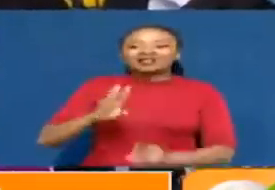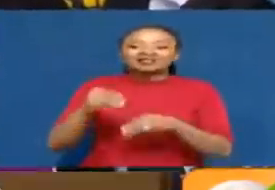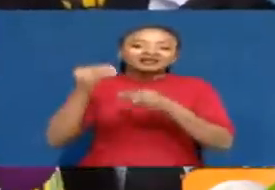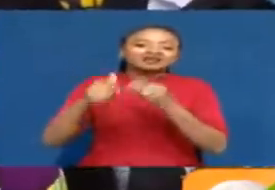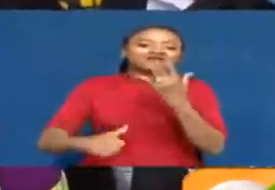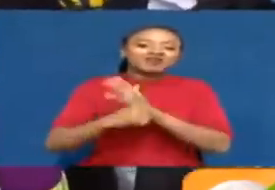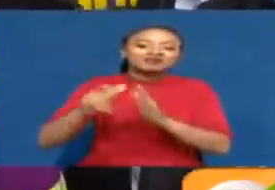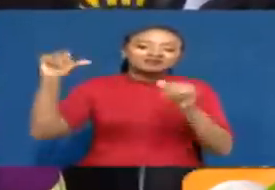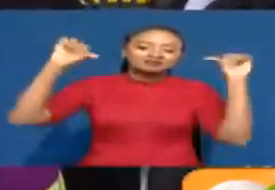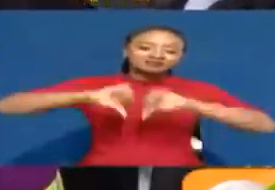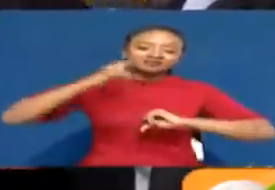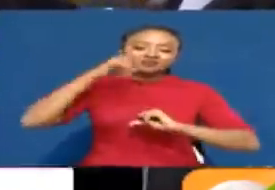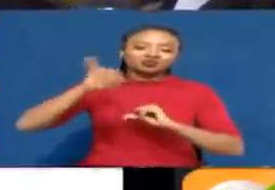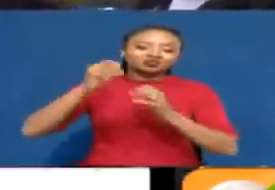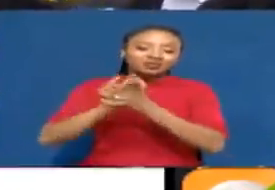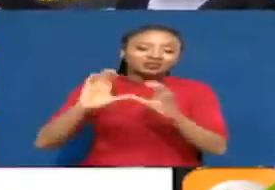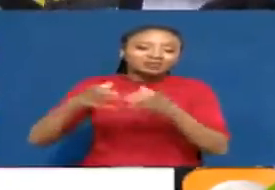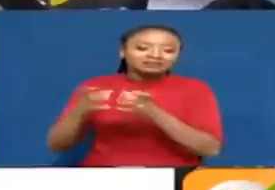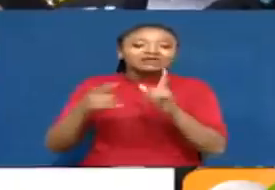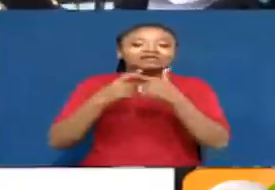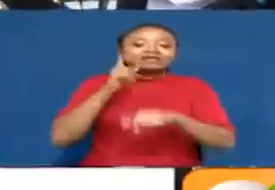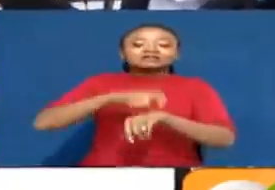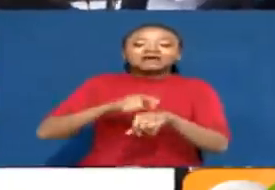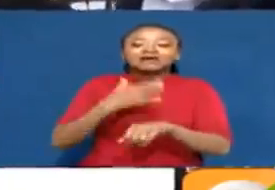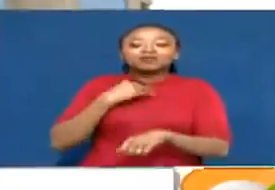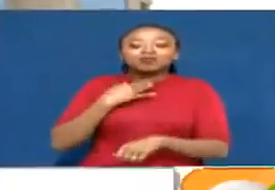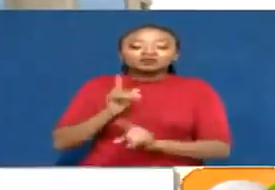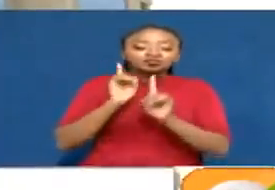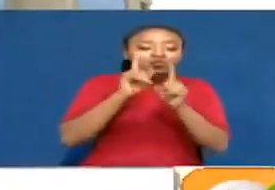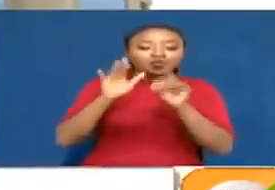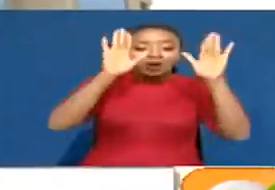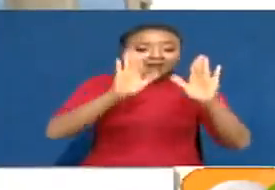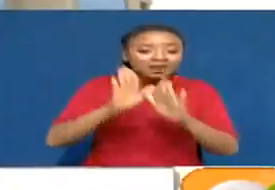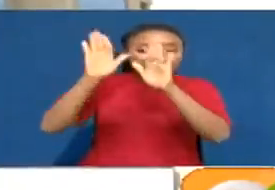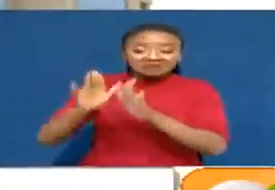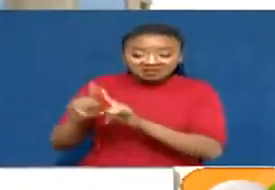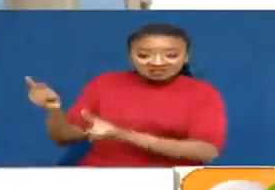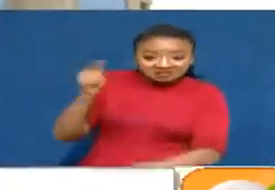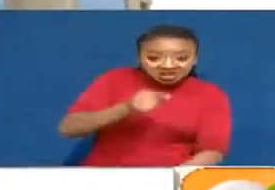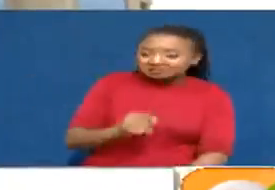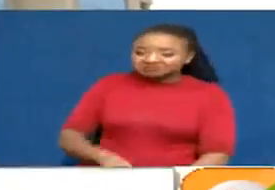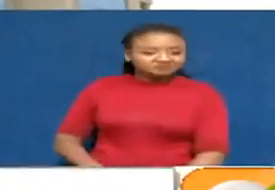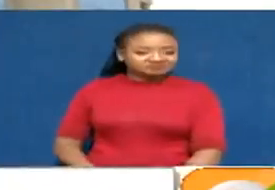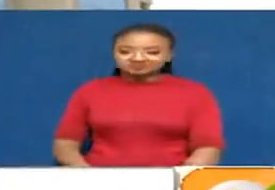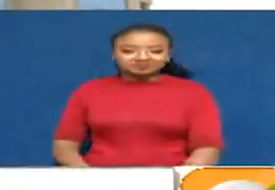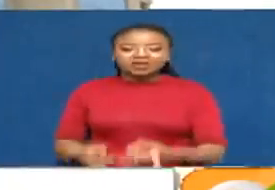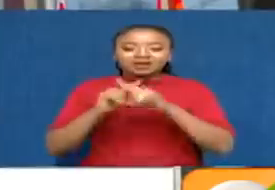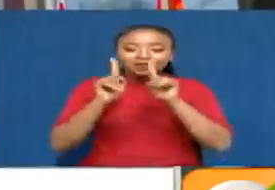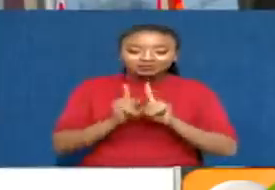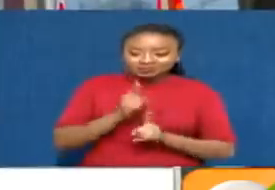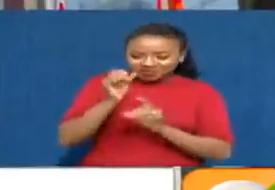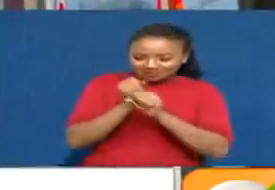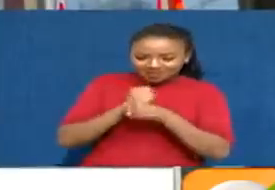name. Then when it comes to go looking for votes, you didn't see them on the ground. Jubilee party officials stand accused of weakening the